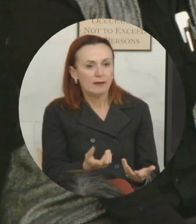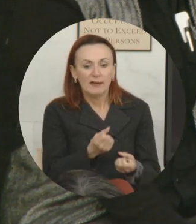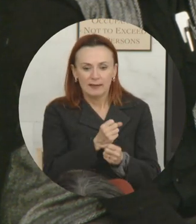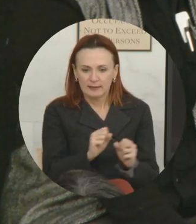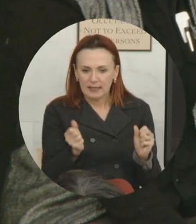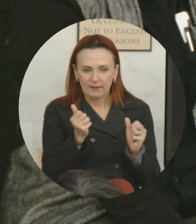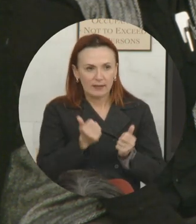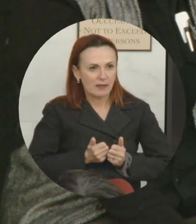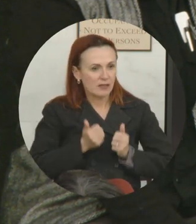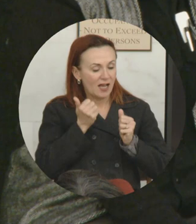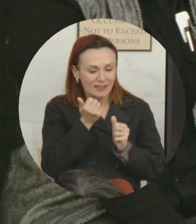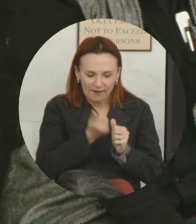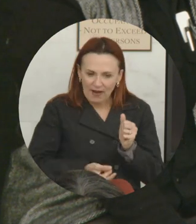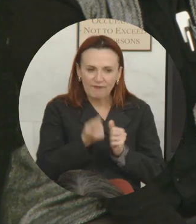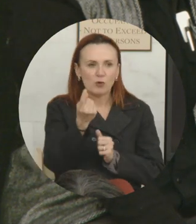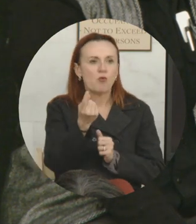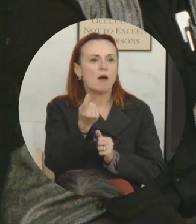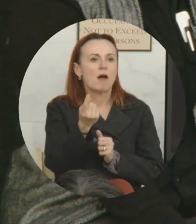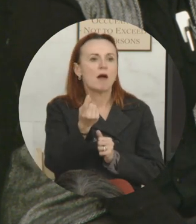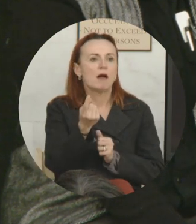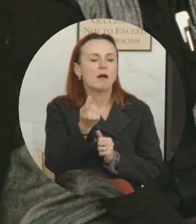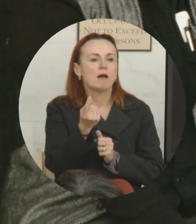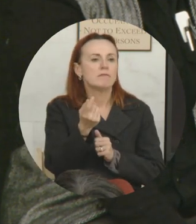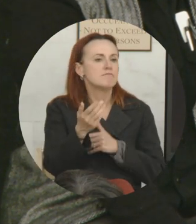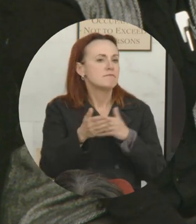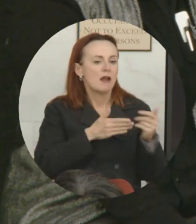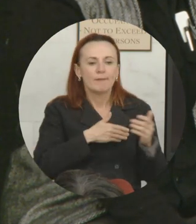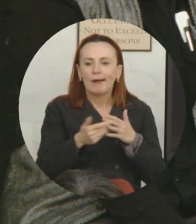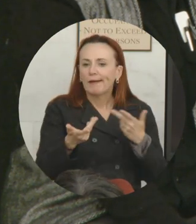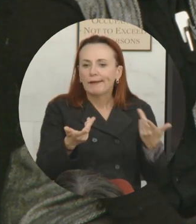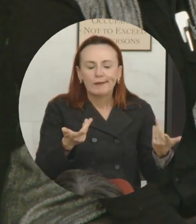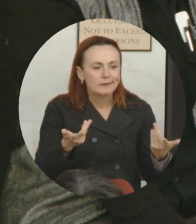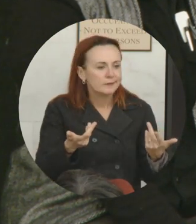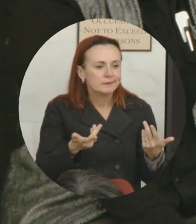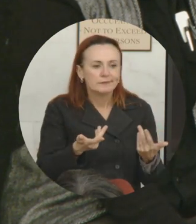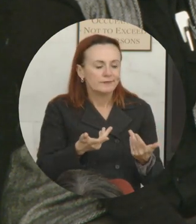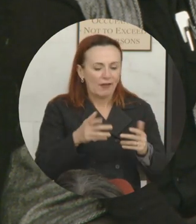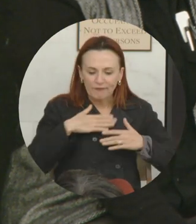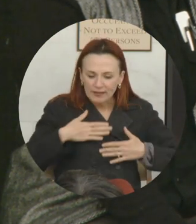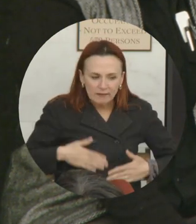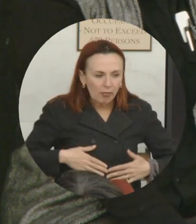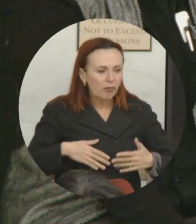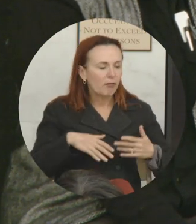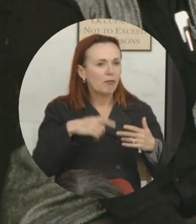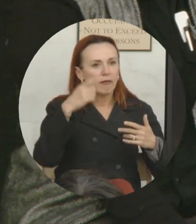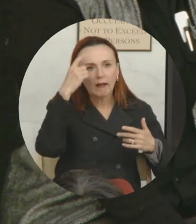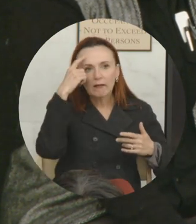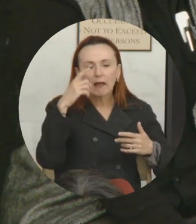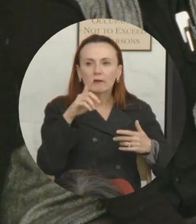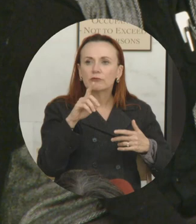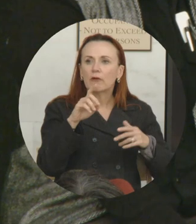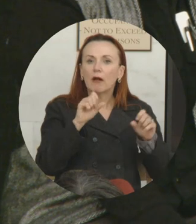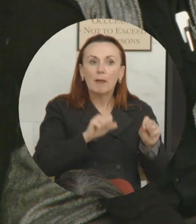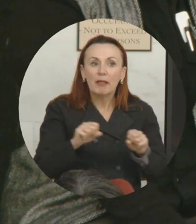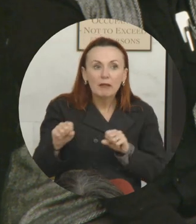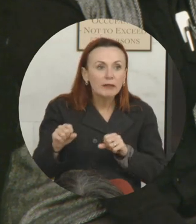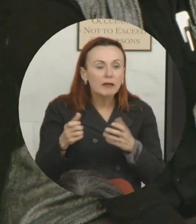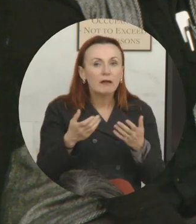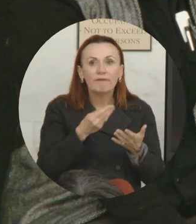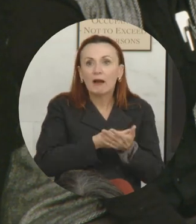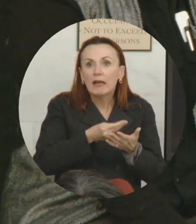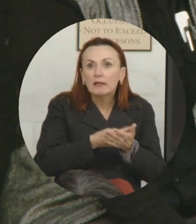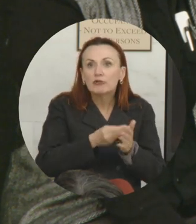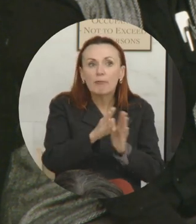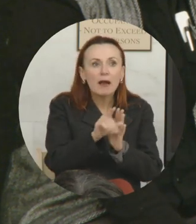everyone in this state, regardless of background or physical or intellectual ability or